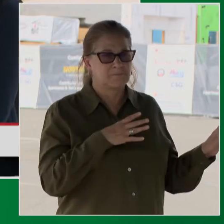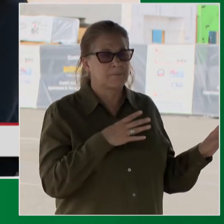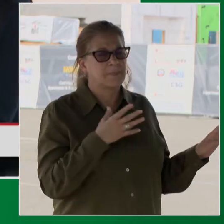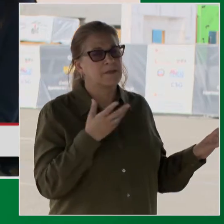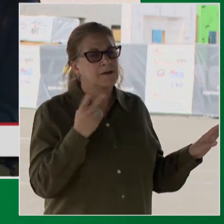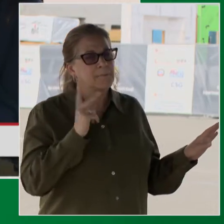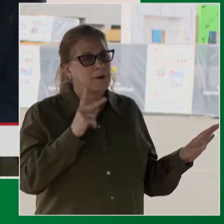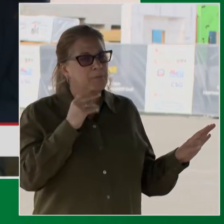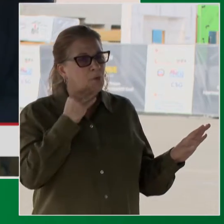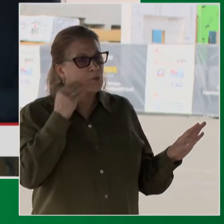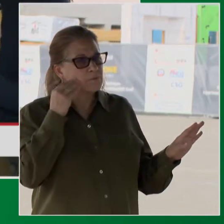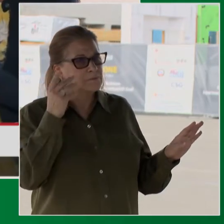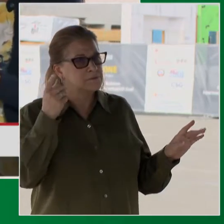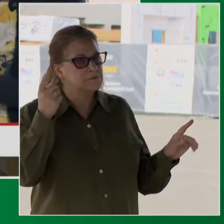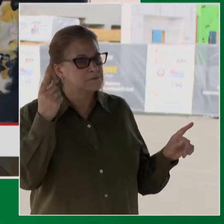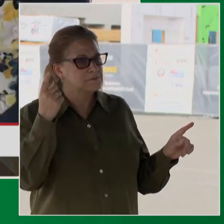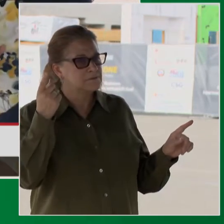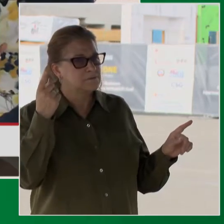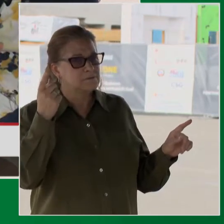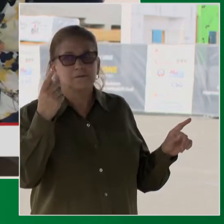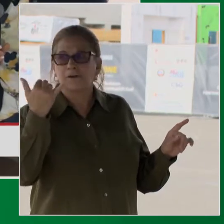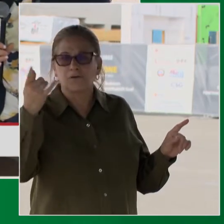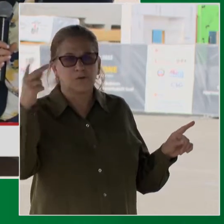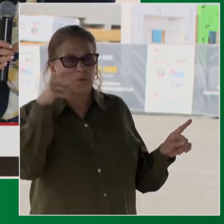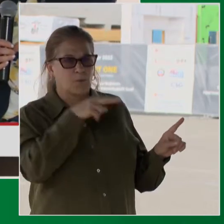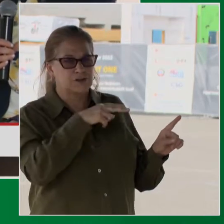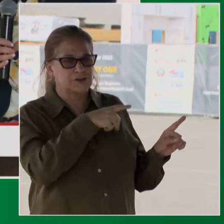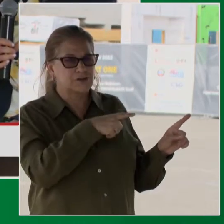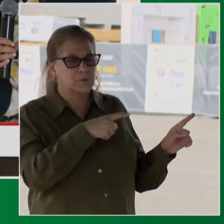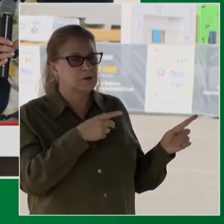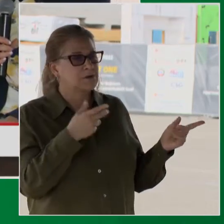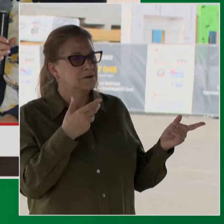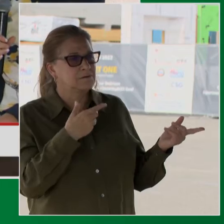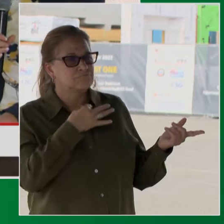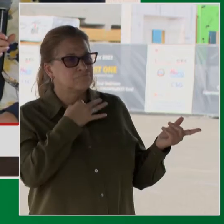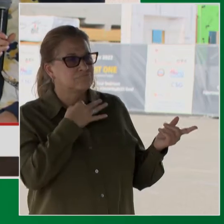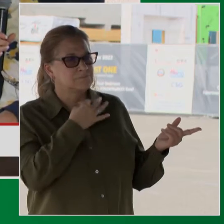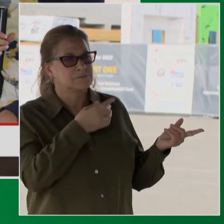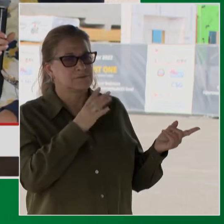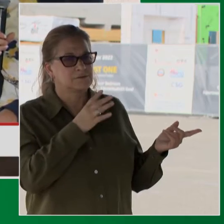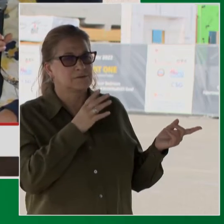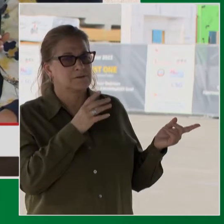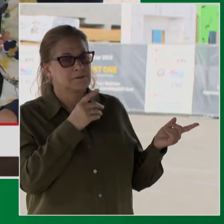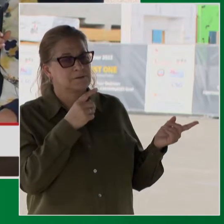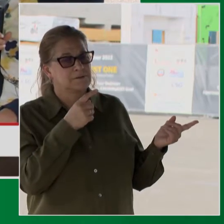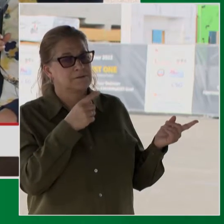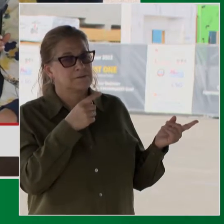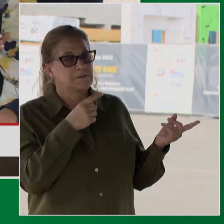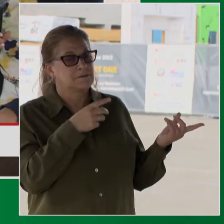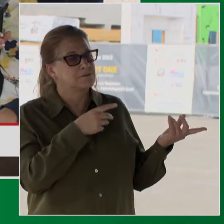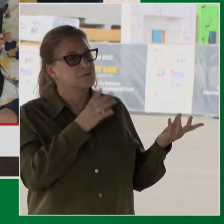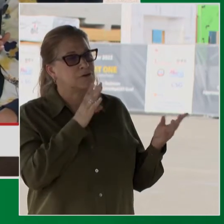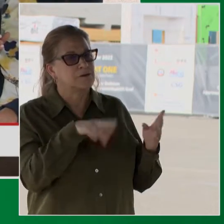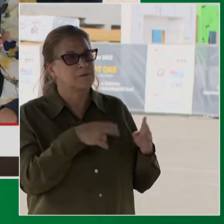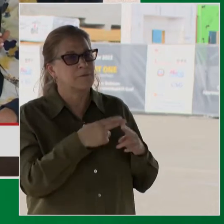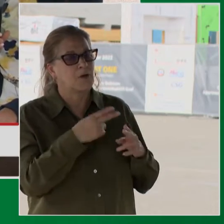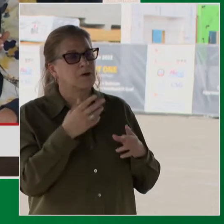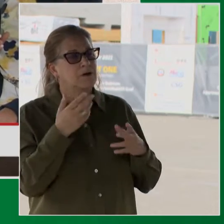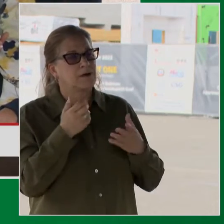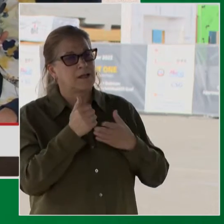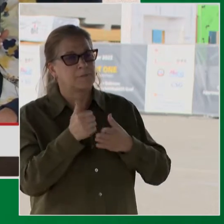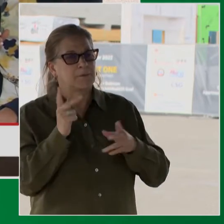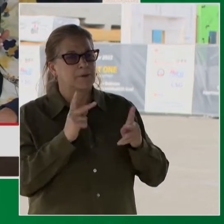weeks, we can steal some of their thunder now. There you go. So let's talk about getting folks ready for the jobs. So talk a little bit about some of the Learn and